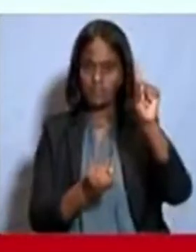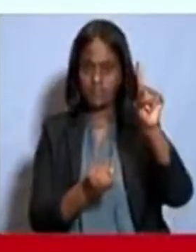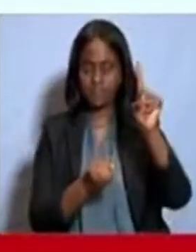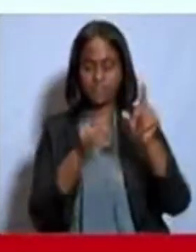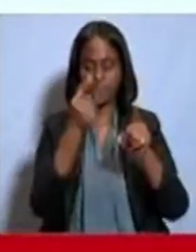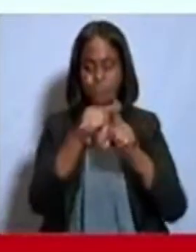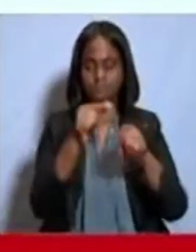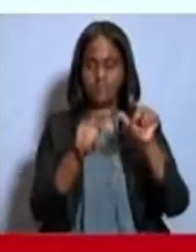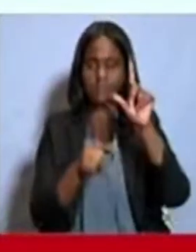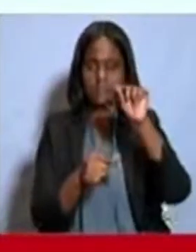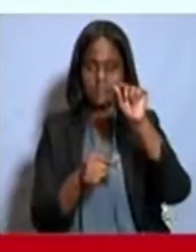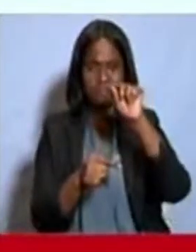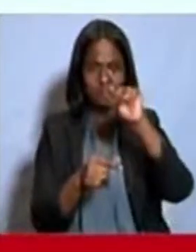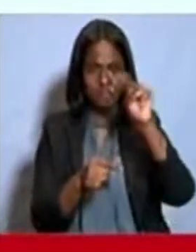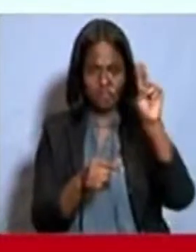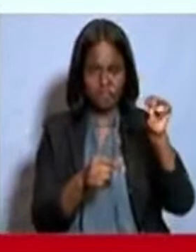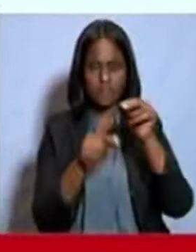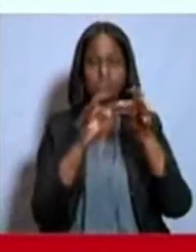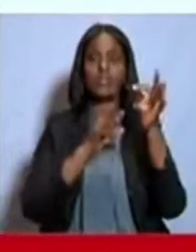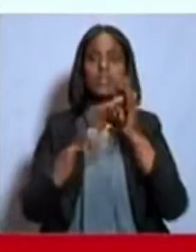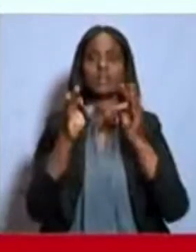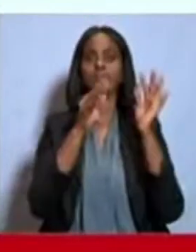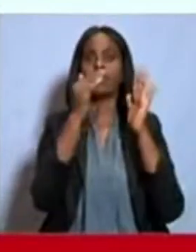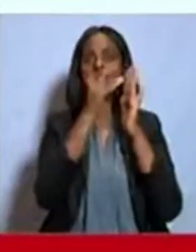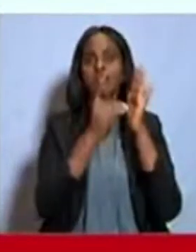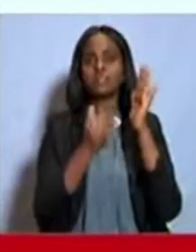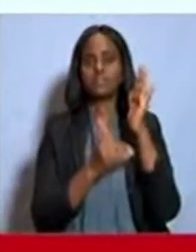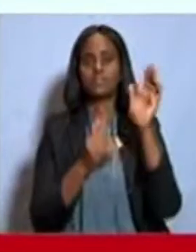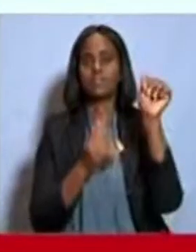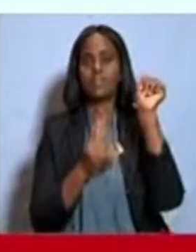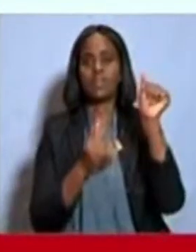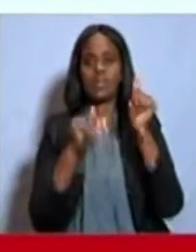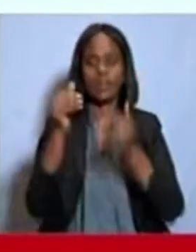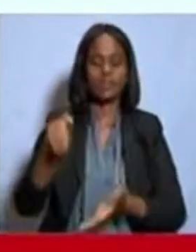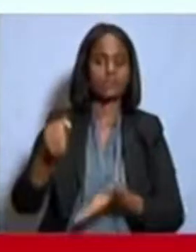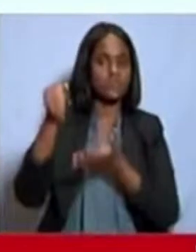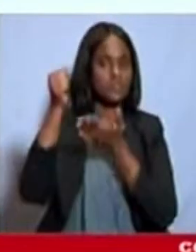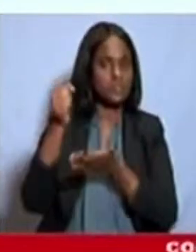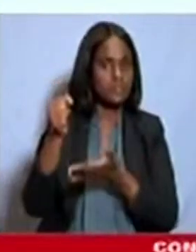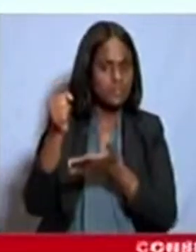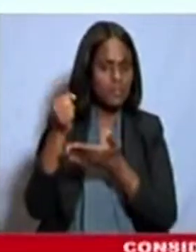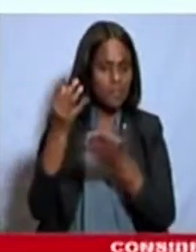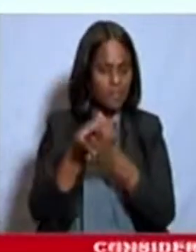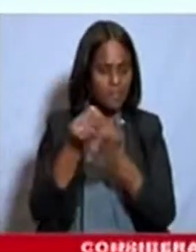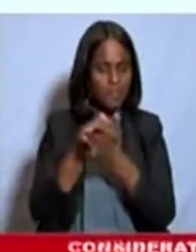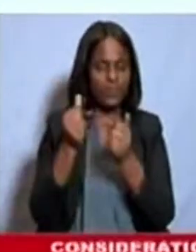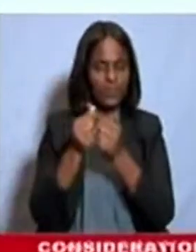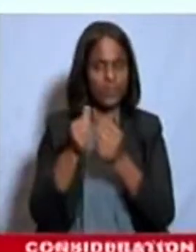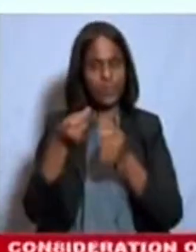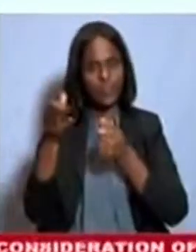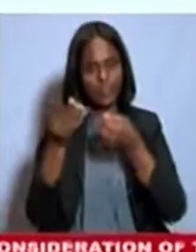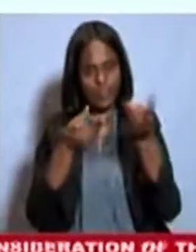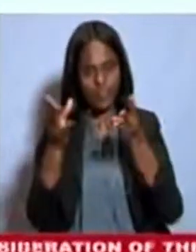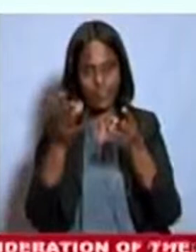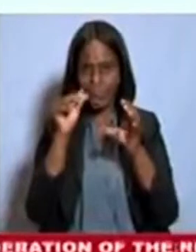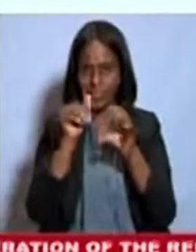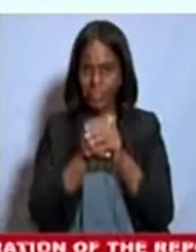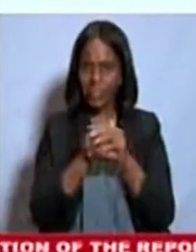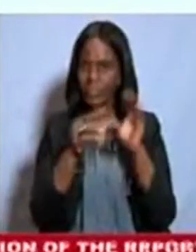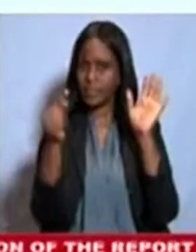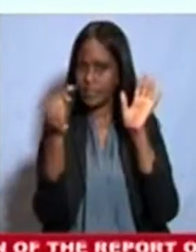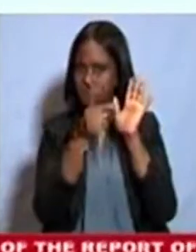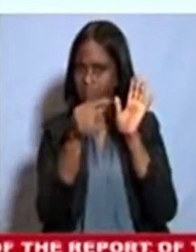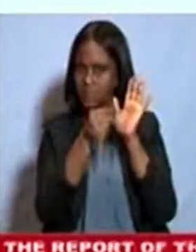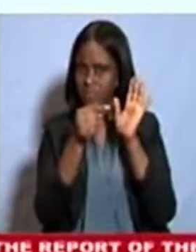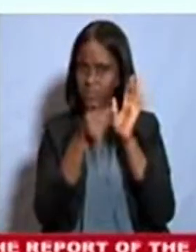2022 revealed the following. A. Budget, funding, and expenditure. In the